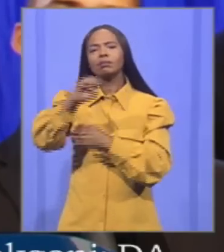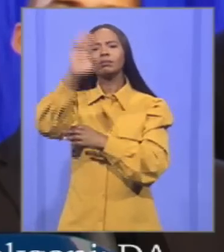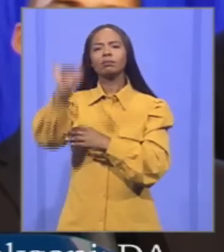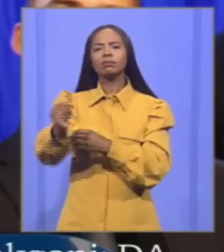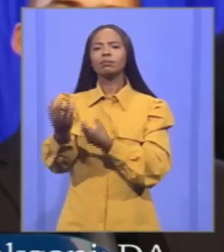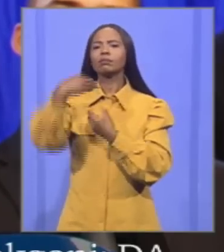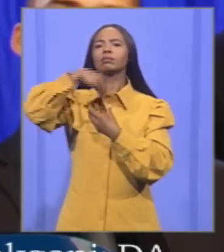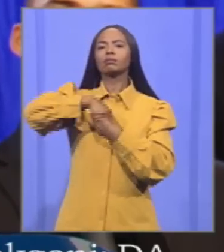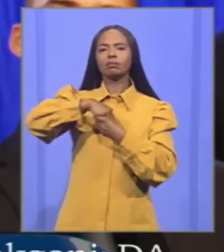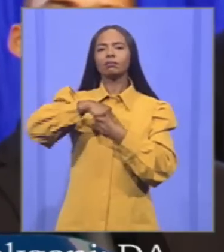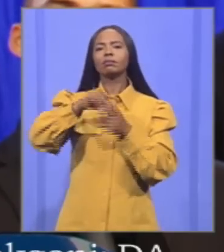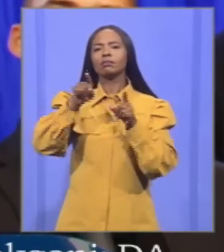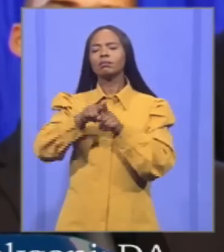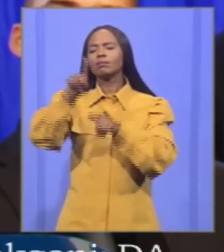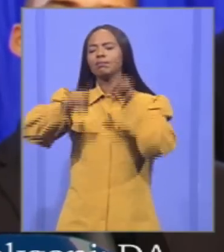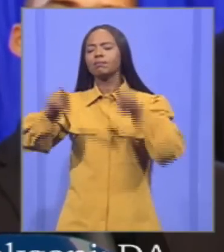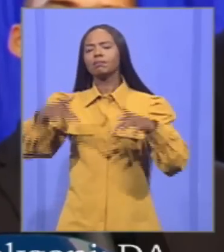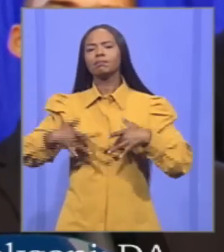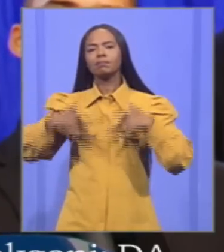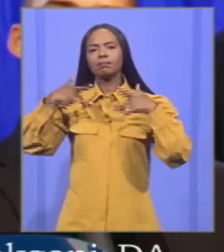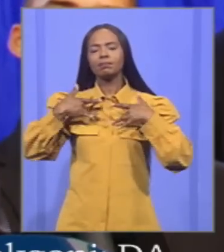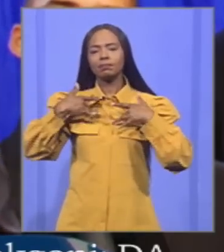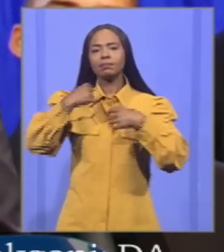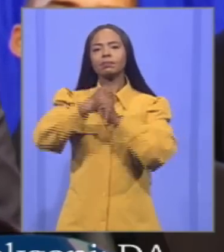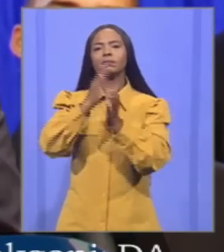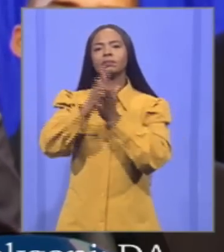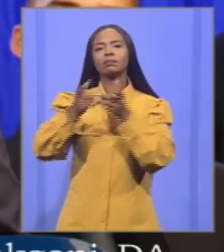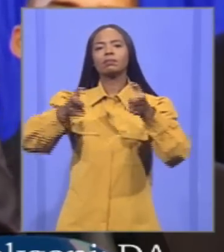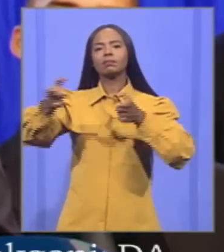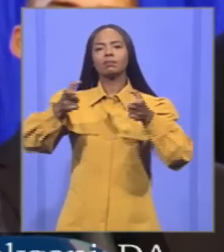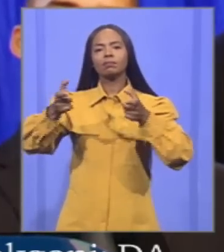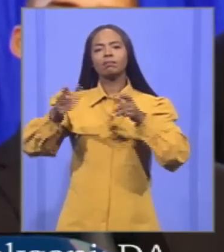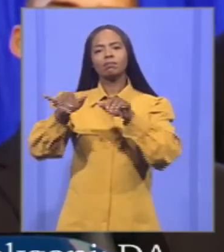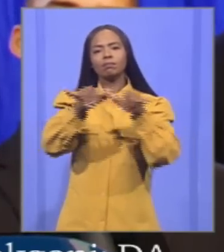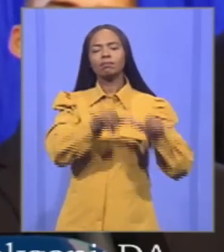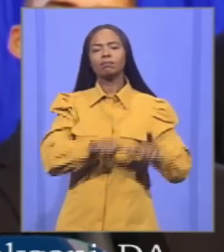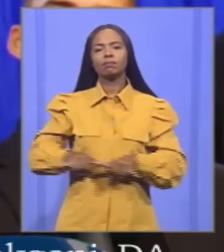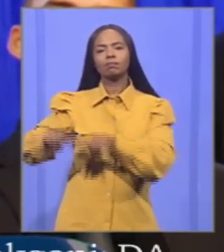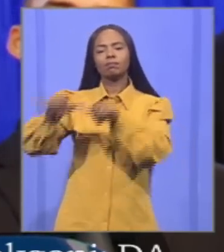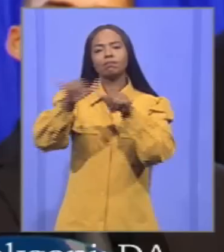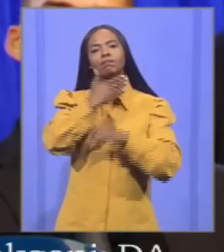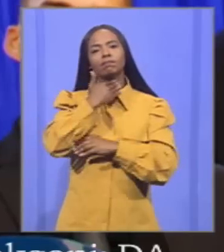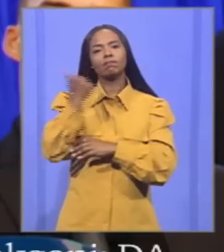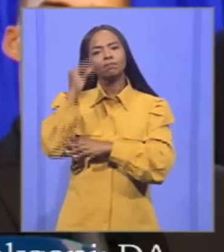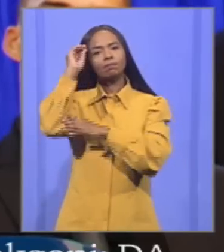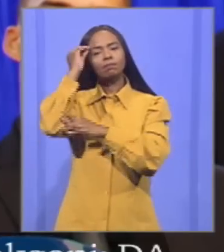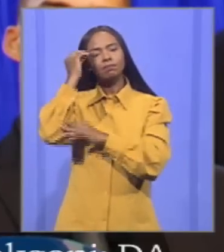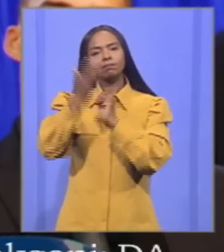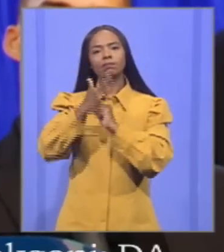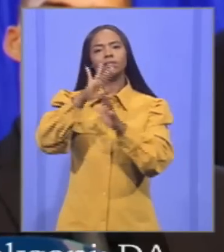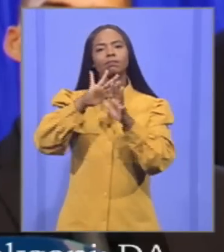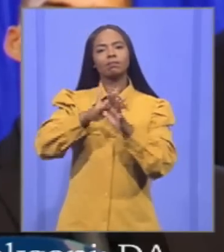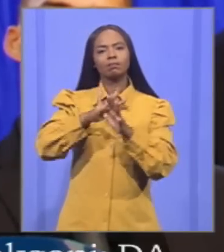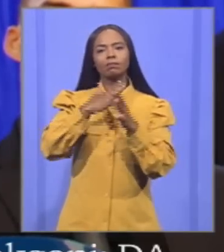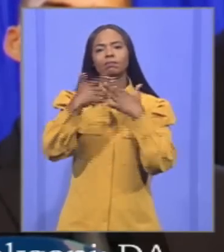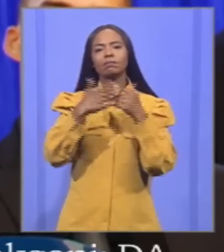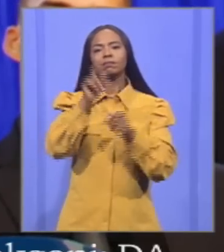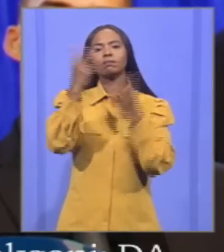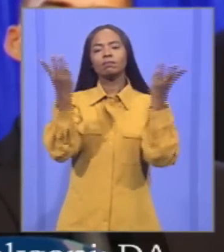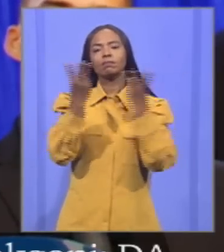from all walks of life to ensure that governance is carried out with the best interest and needs of each and every